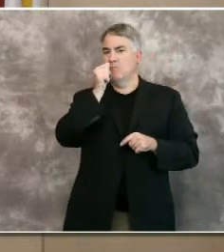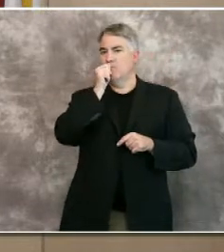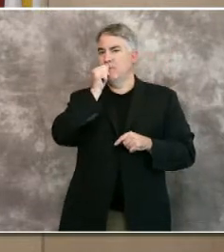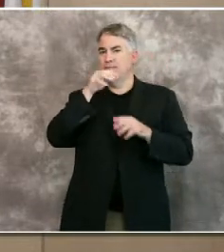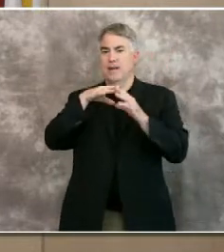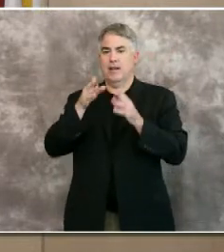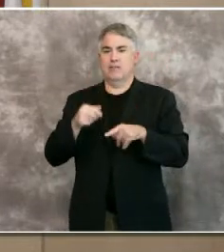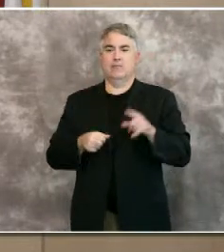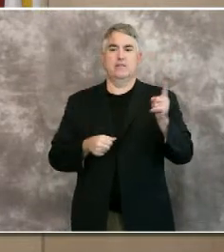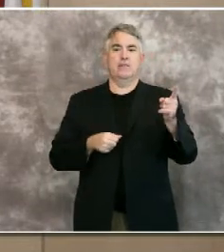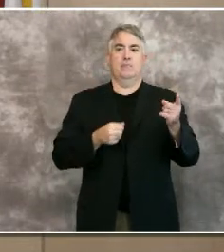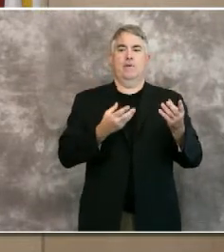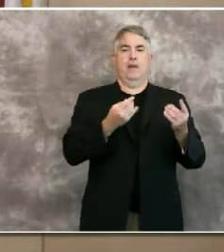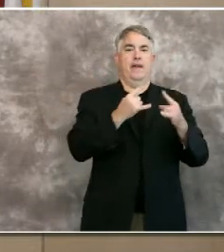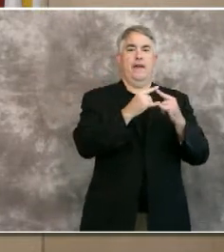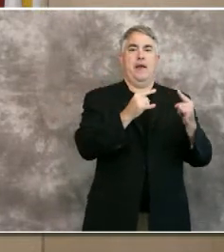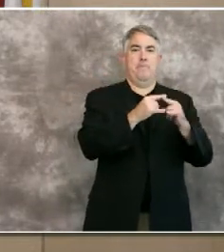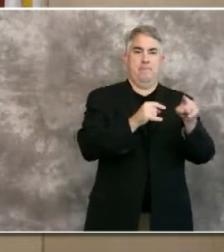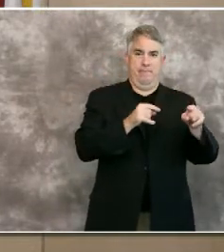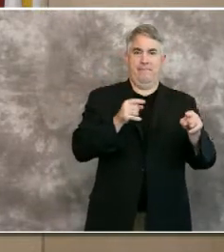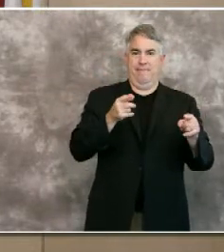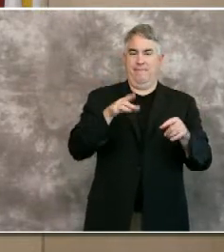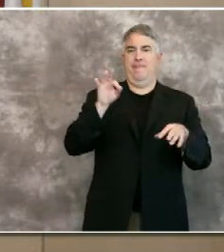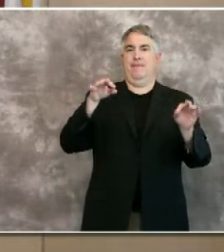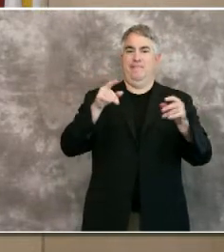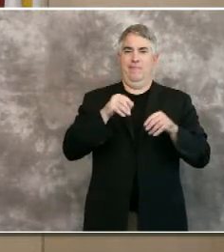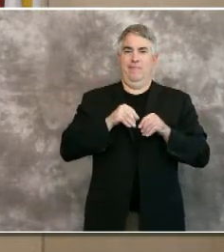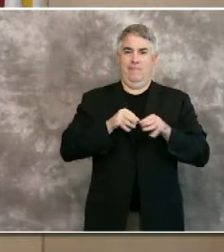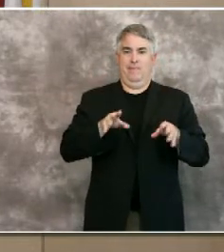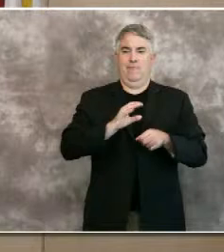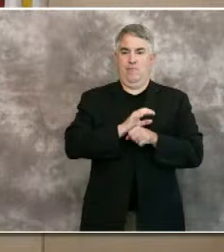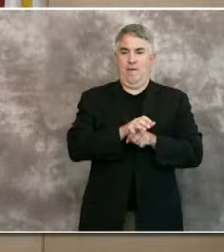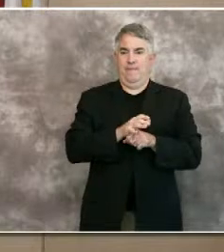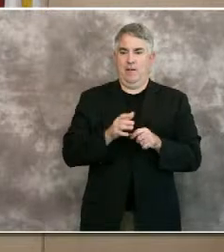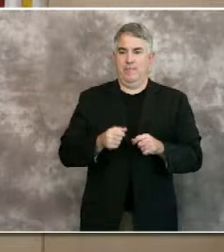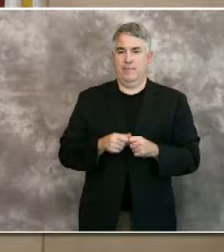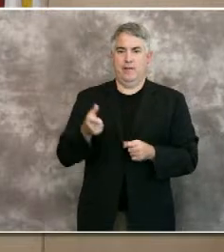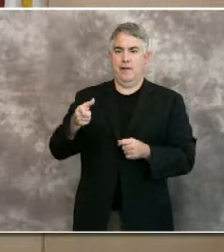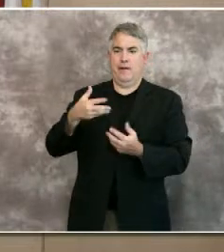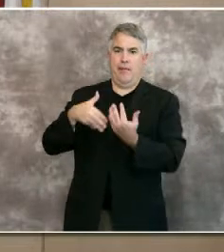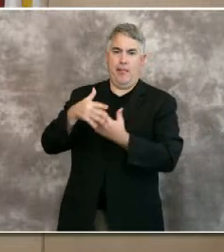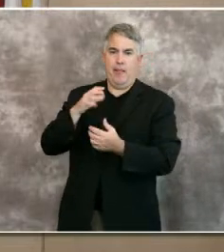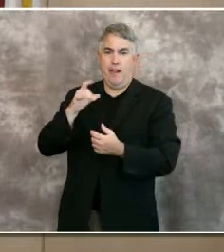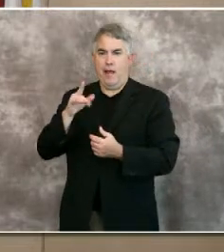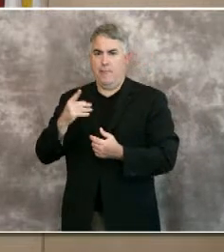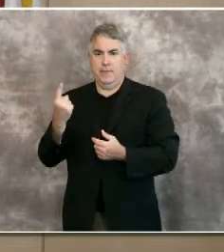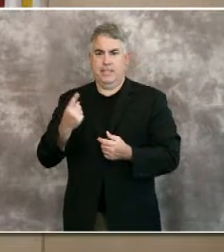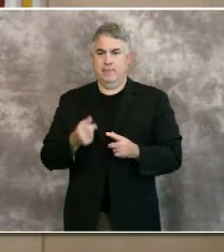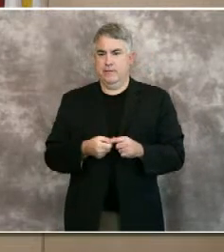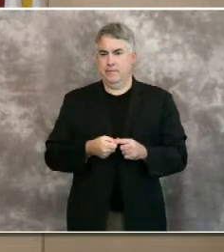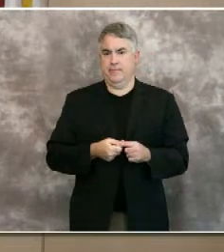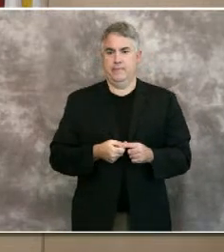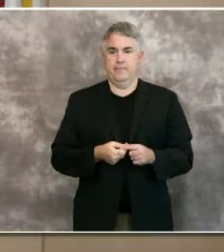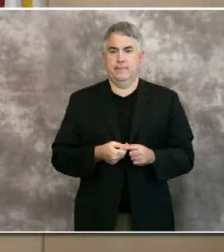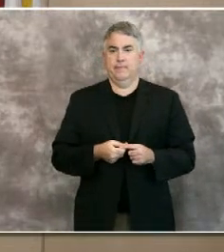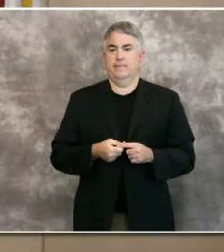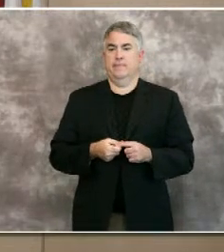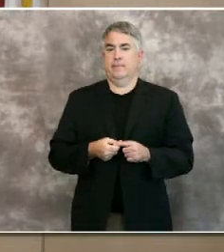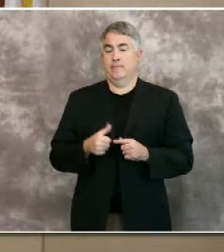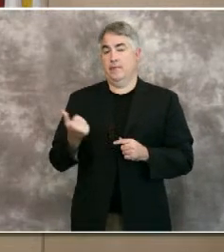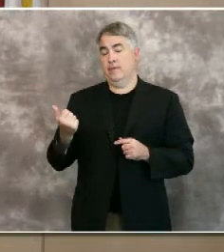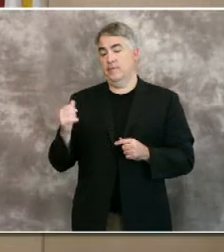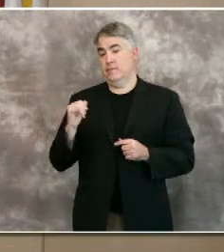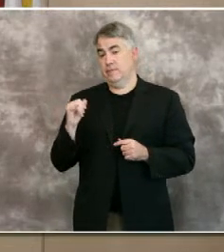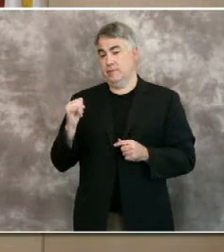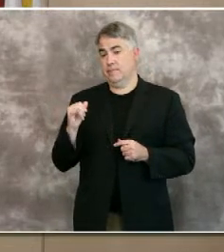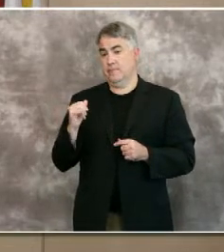campground, and a social club. Also, there was 1 additional outbreak that was identified